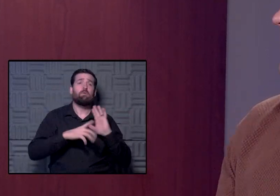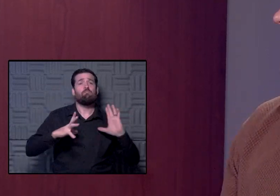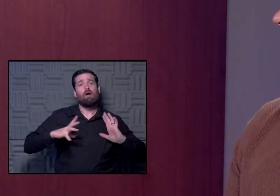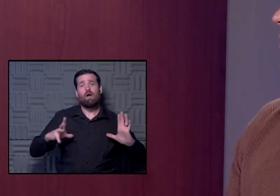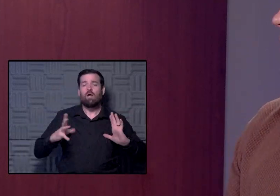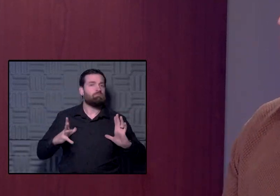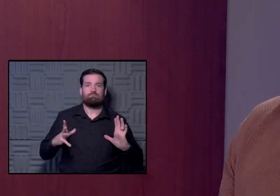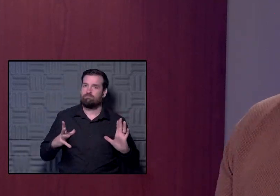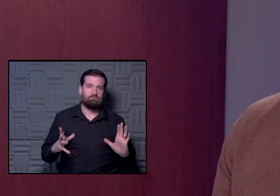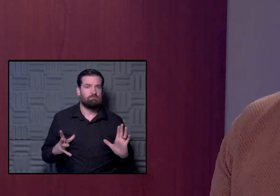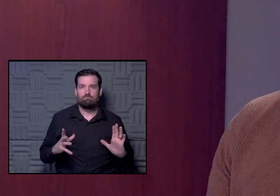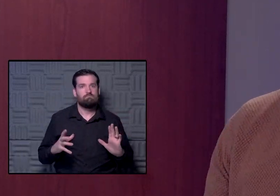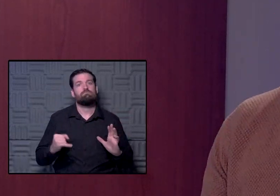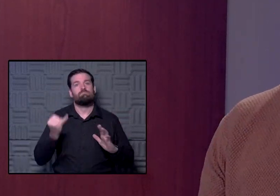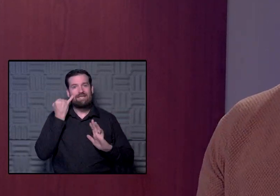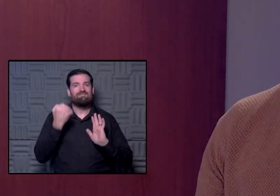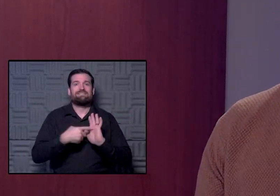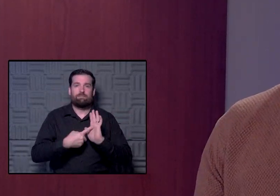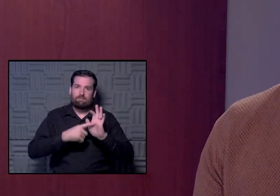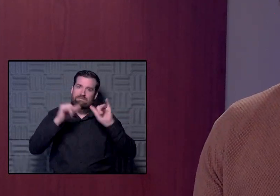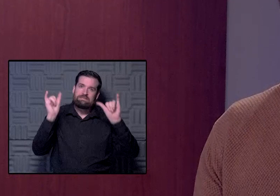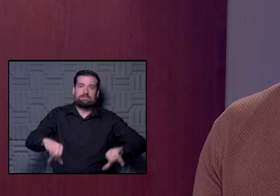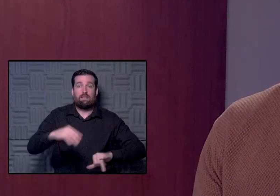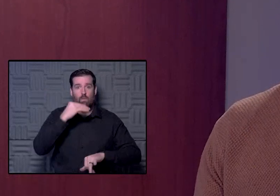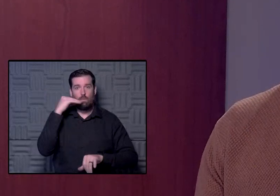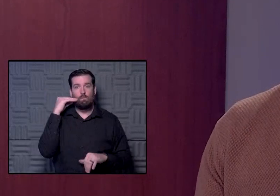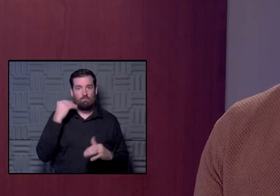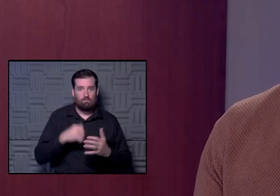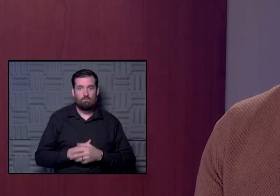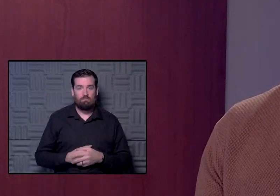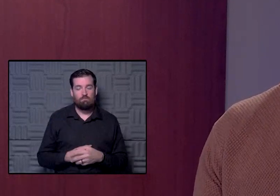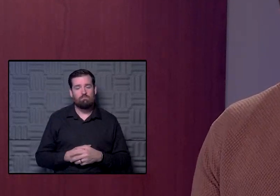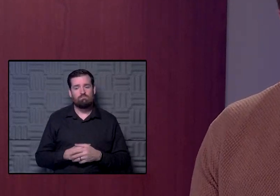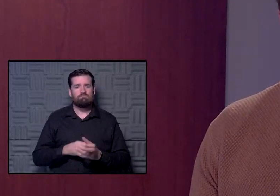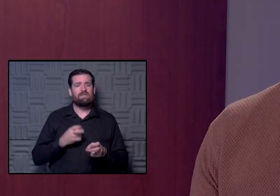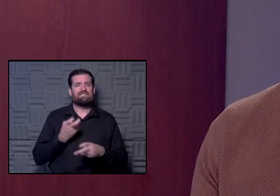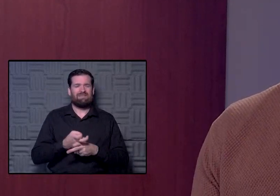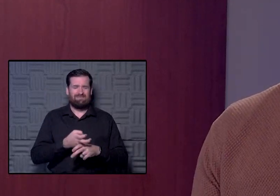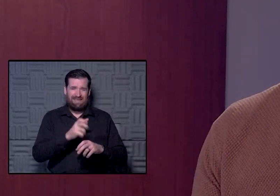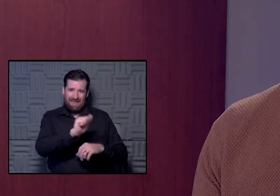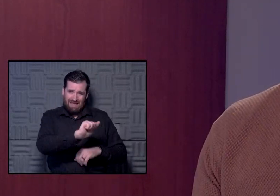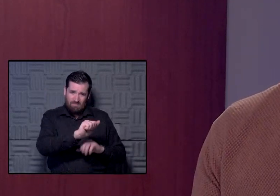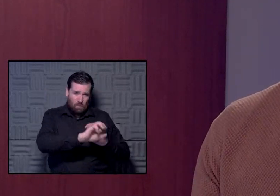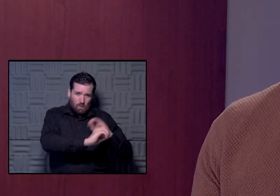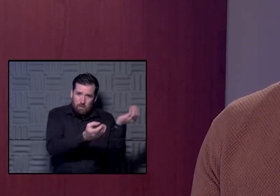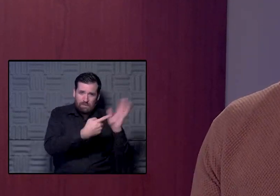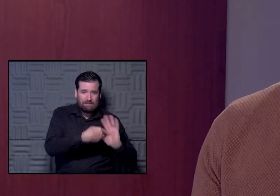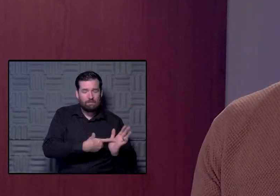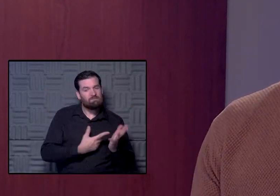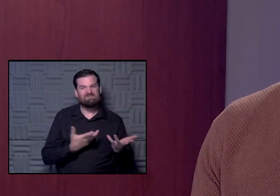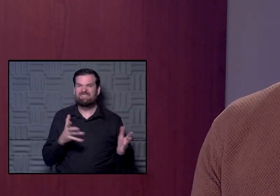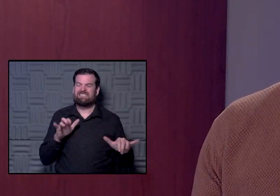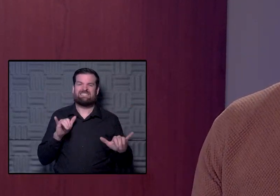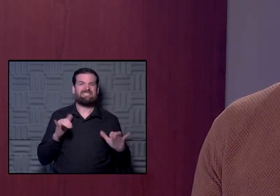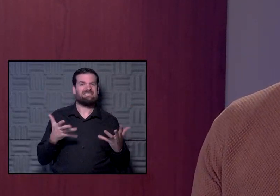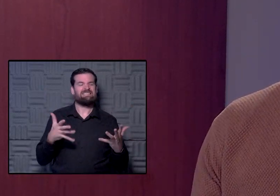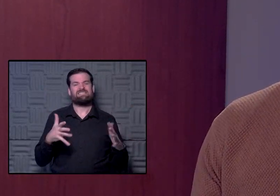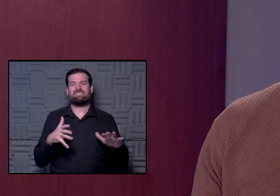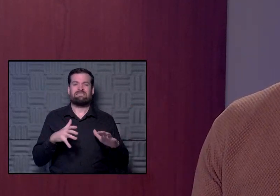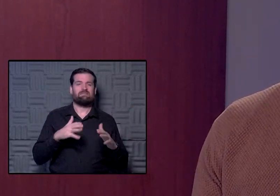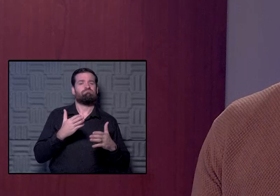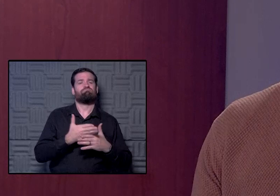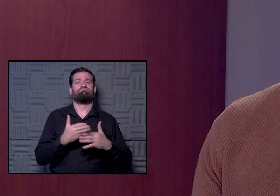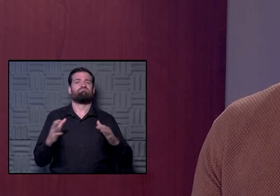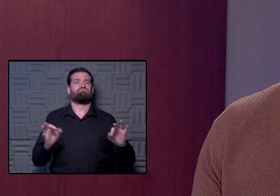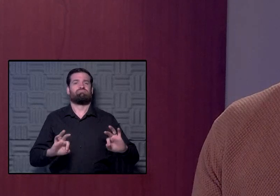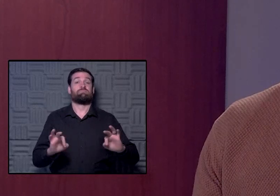grocery store, things like that. We want you to stay home. And so it's a little hard to measure asymptomatic, but we know that mild to moderate